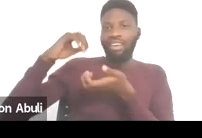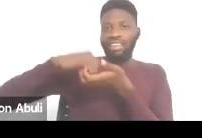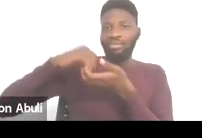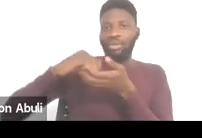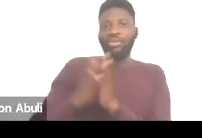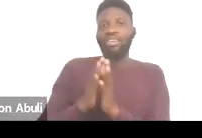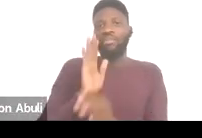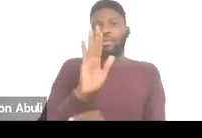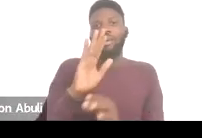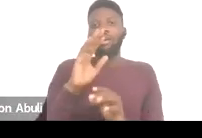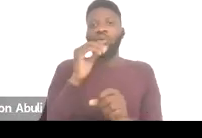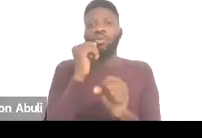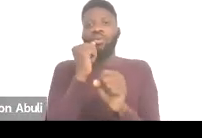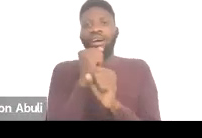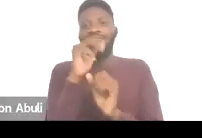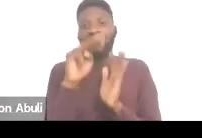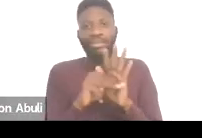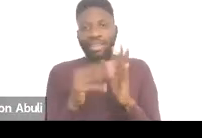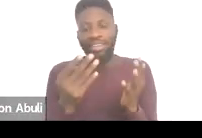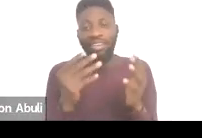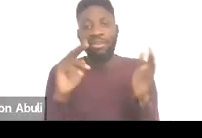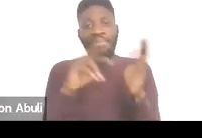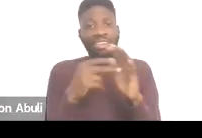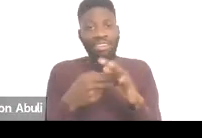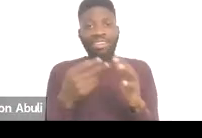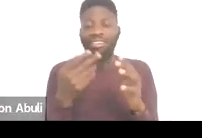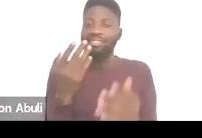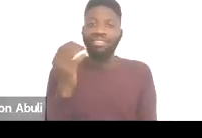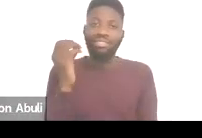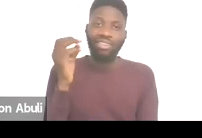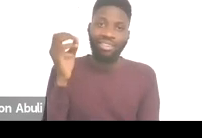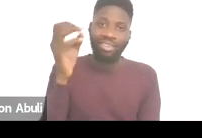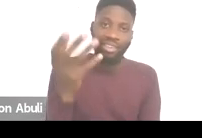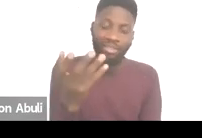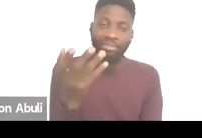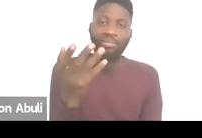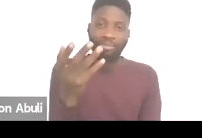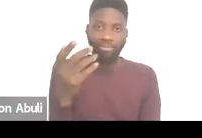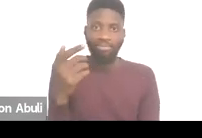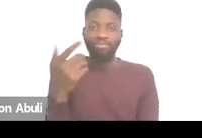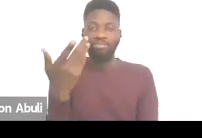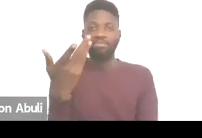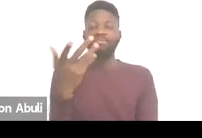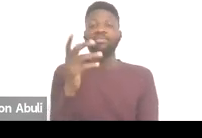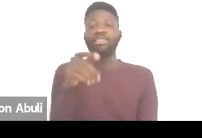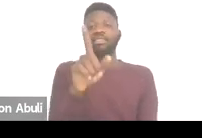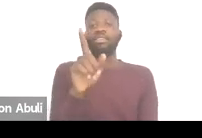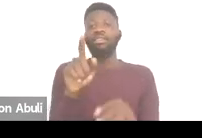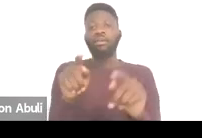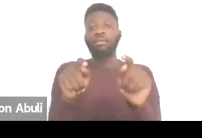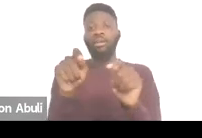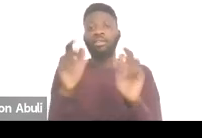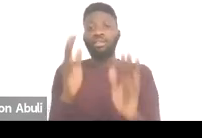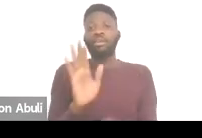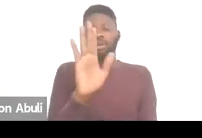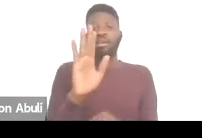That at the end of the day, I am able to that your manager is able to make a